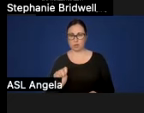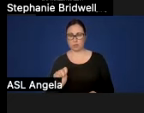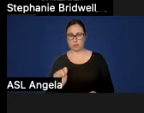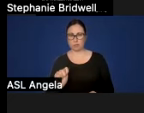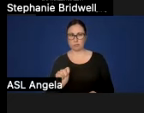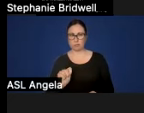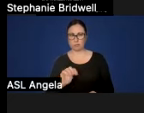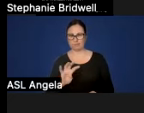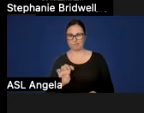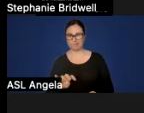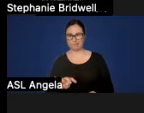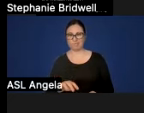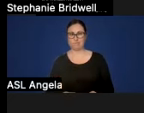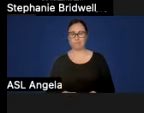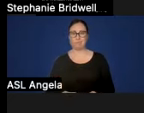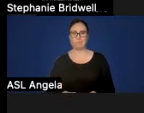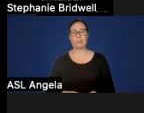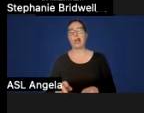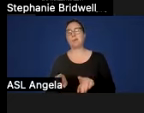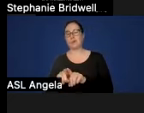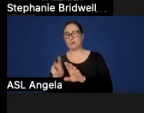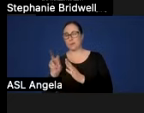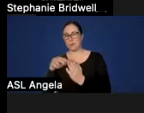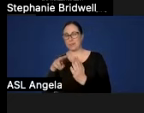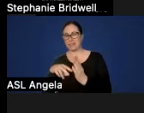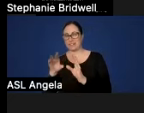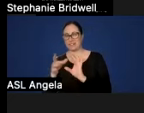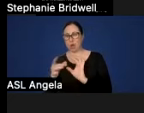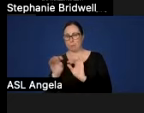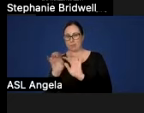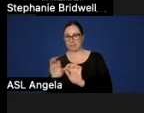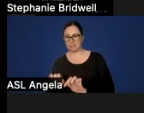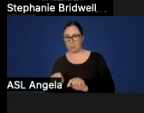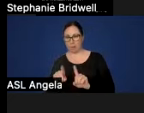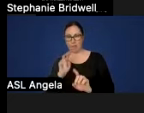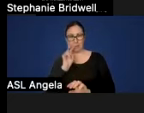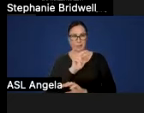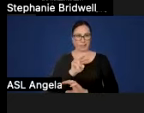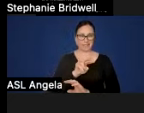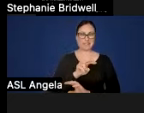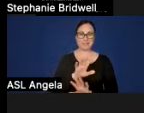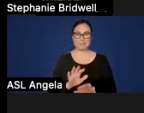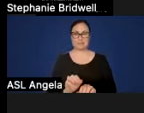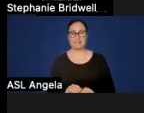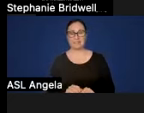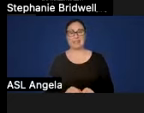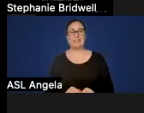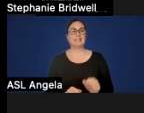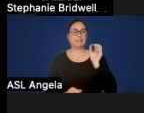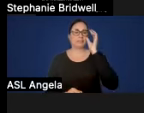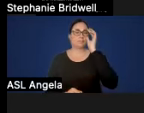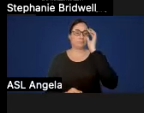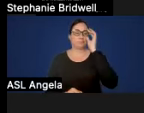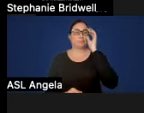So we've got, I'm also reading the comments while I'm looking here. So when we think about, if we think about